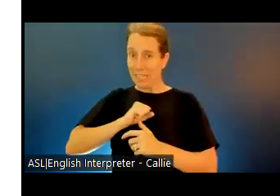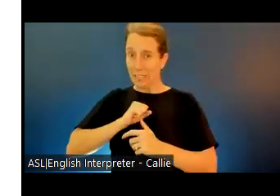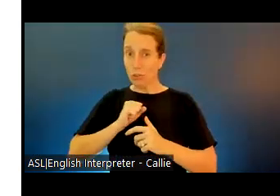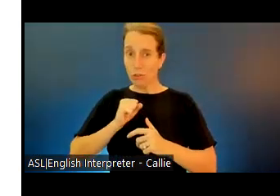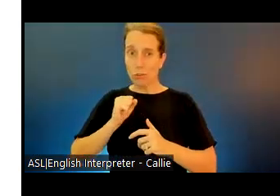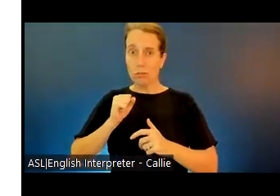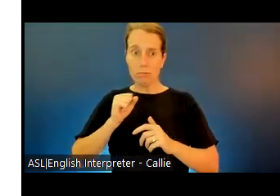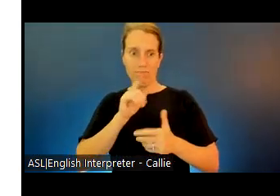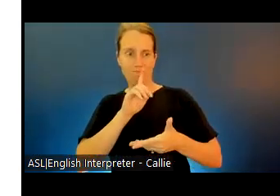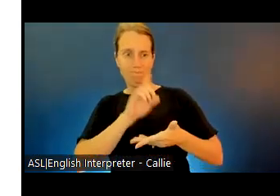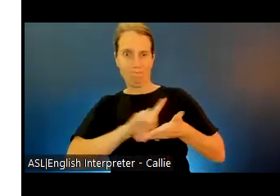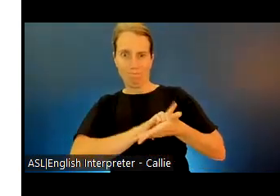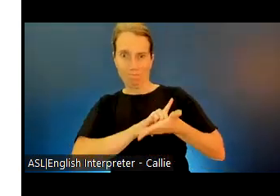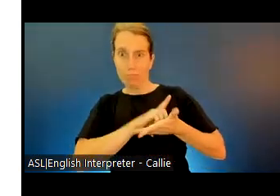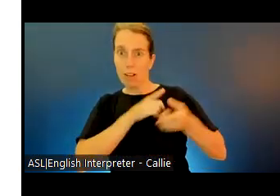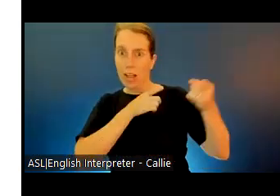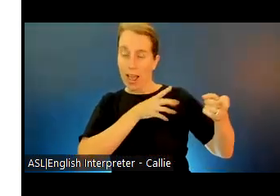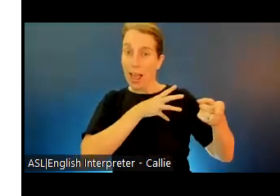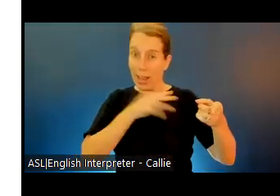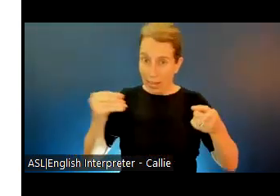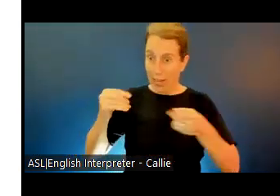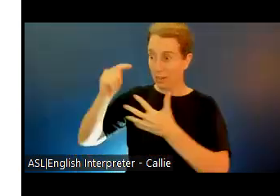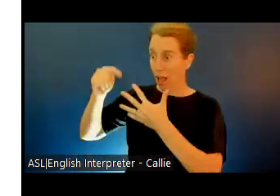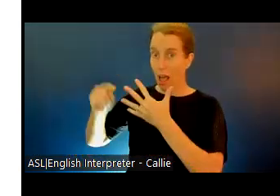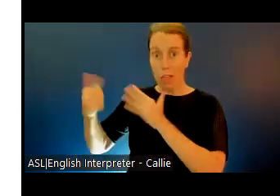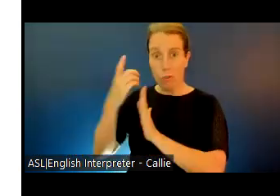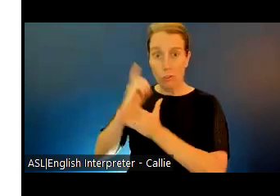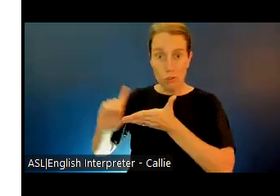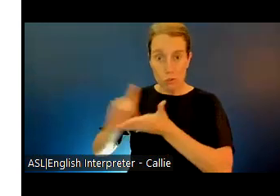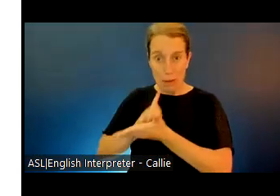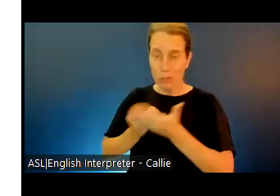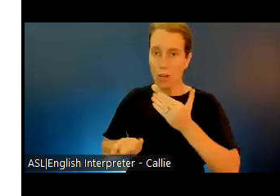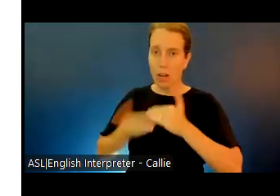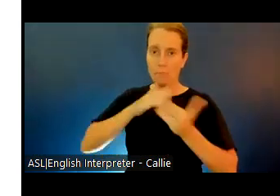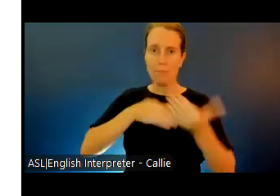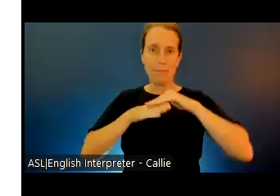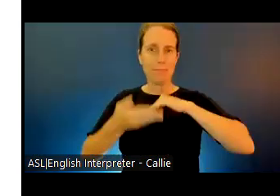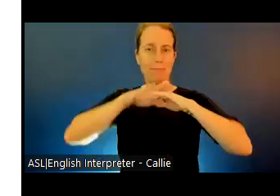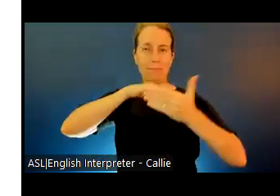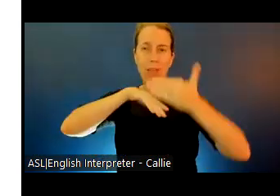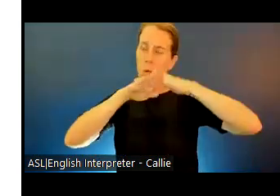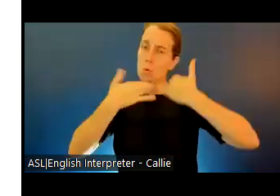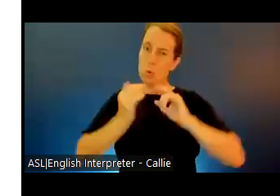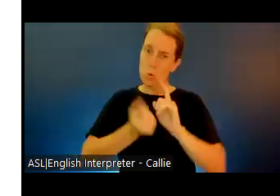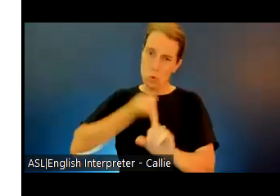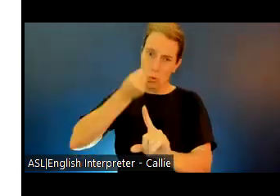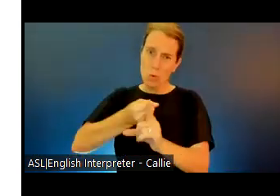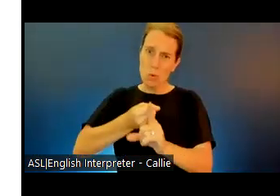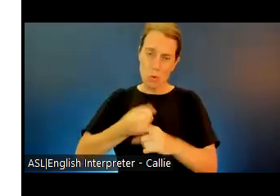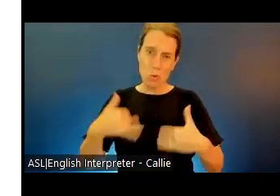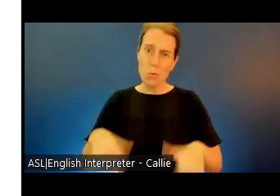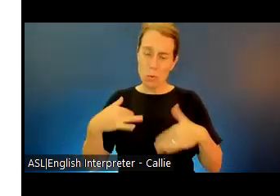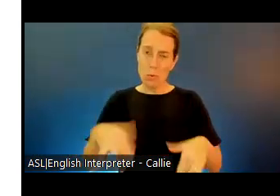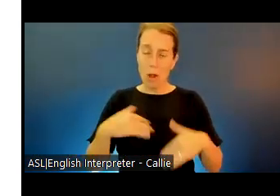and compounds the harmful effects of discrimination. It can affect a person's physical, mental, and financial